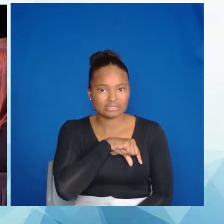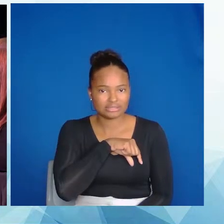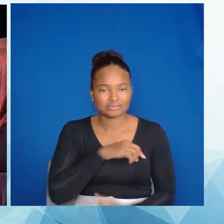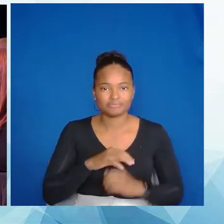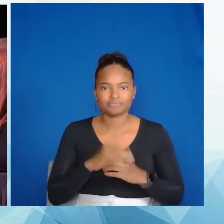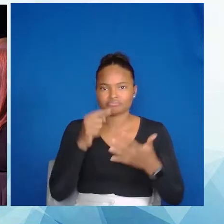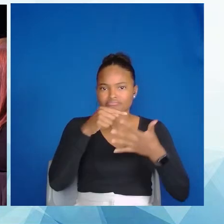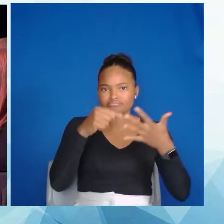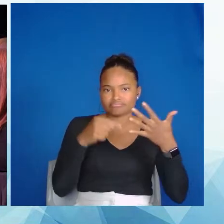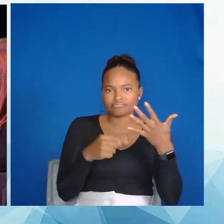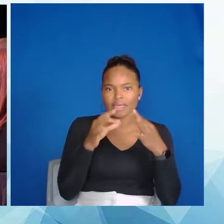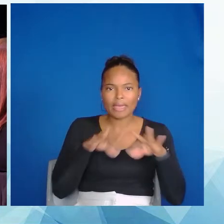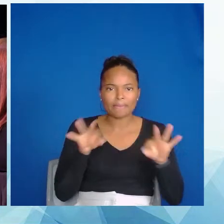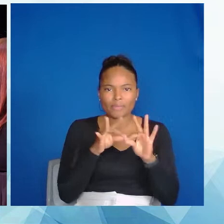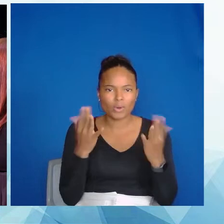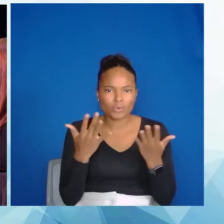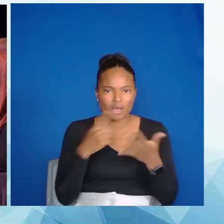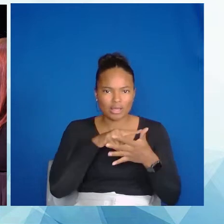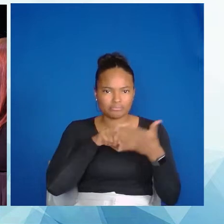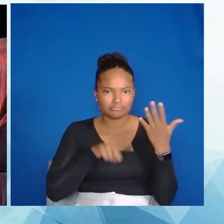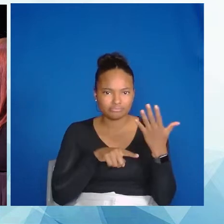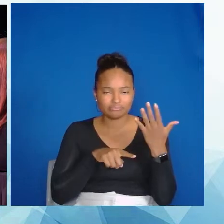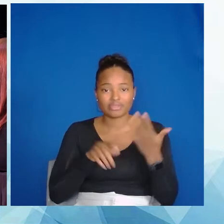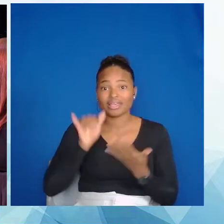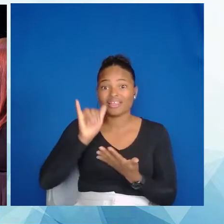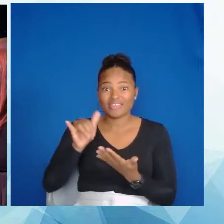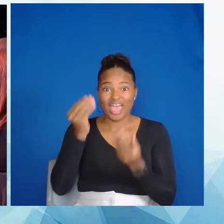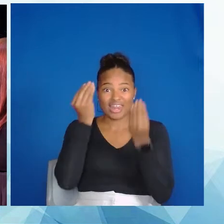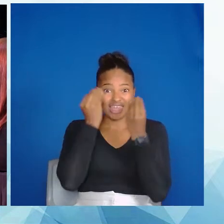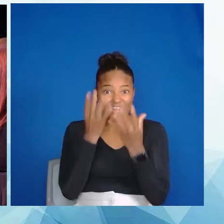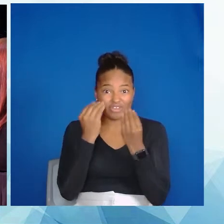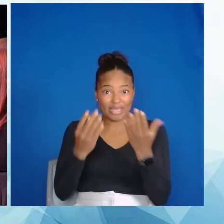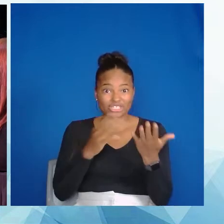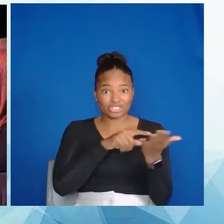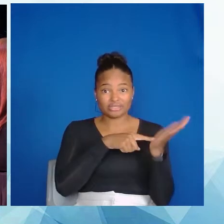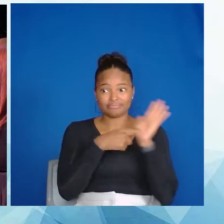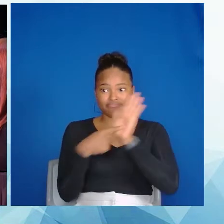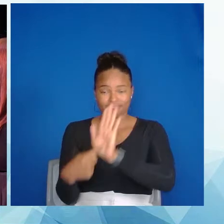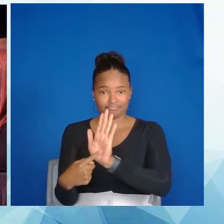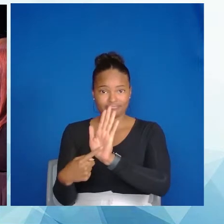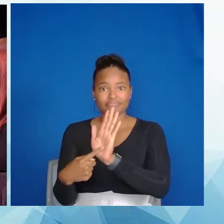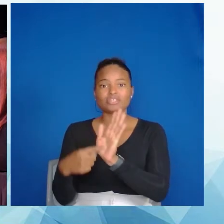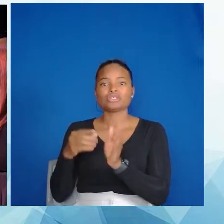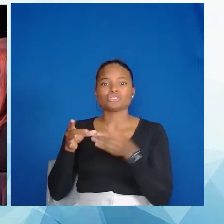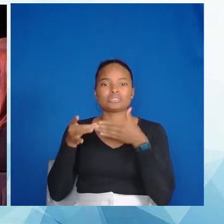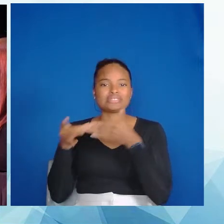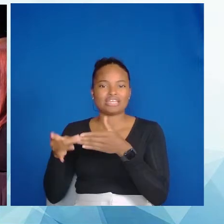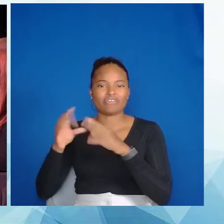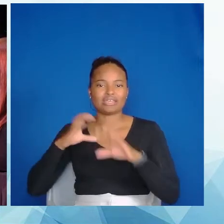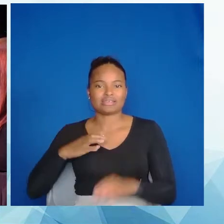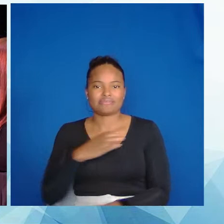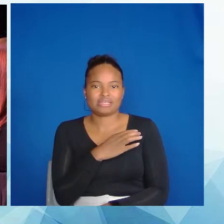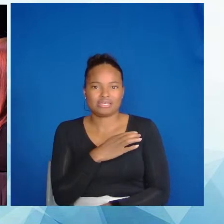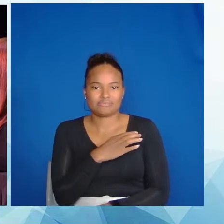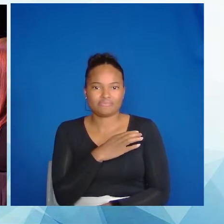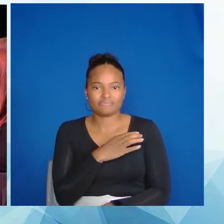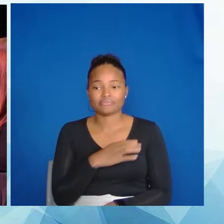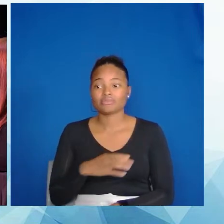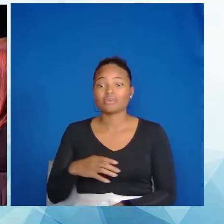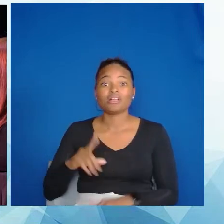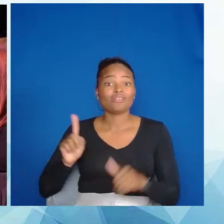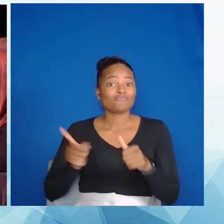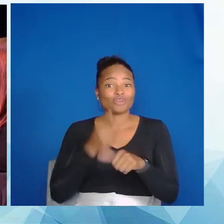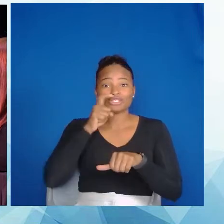has been brought to the steering committee. We met for the first time in